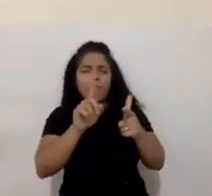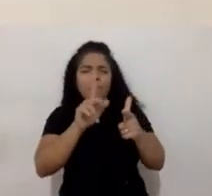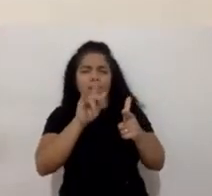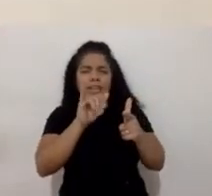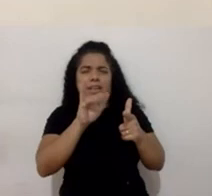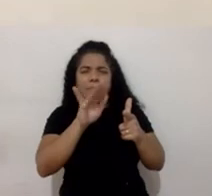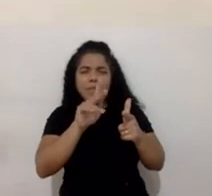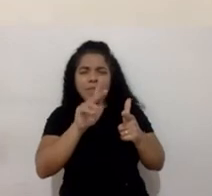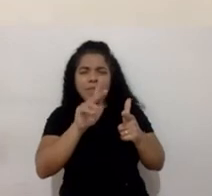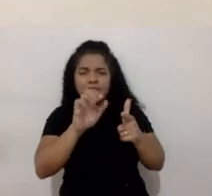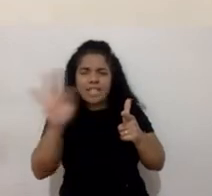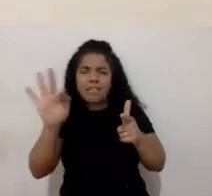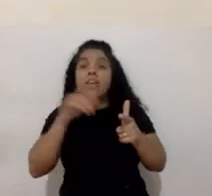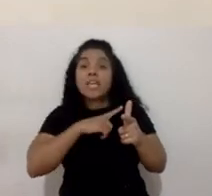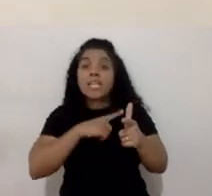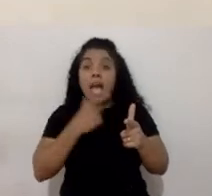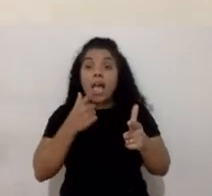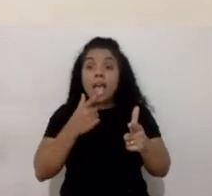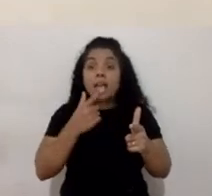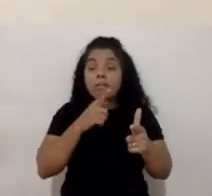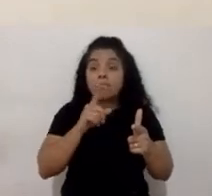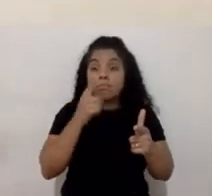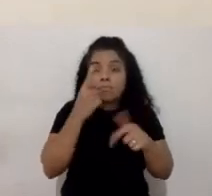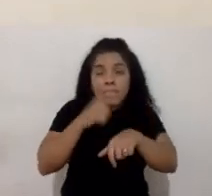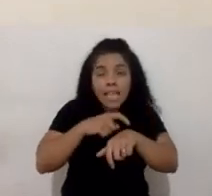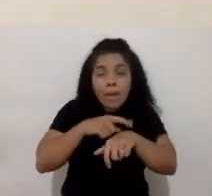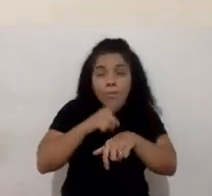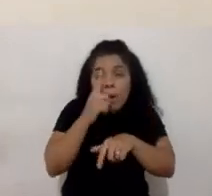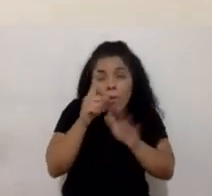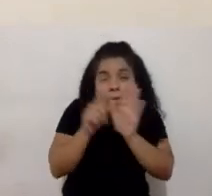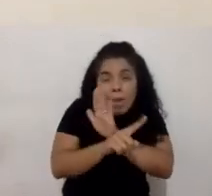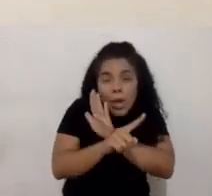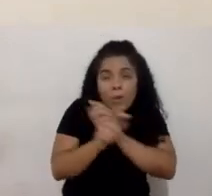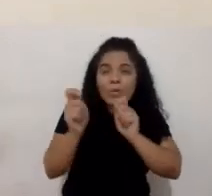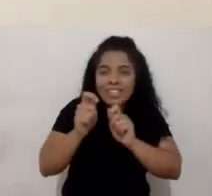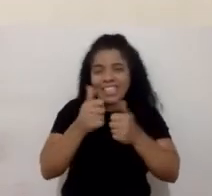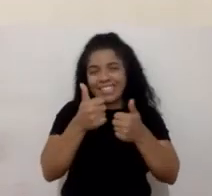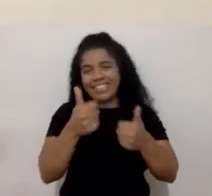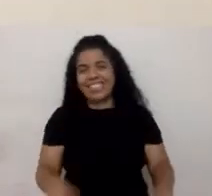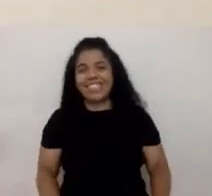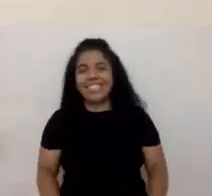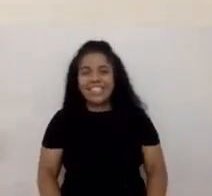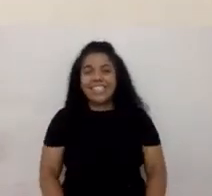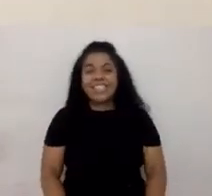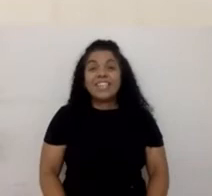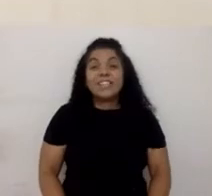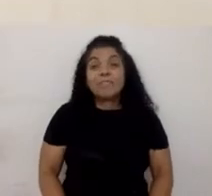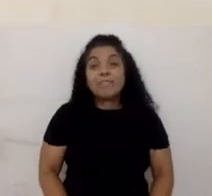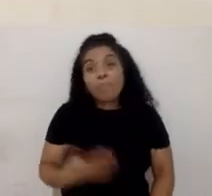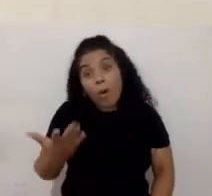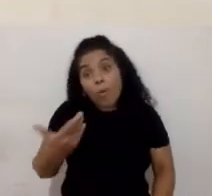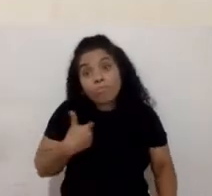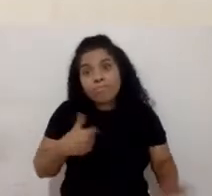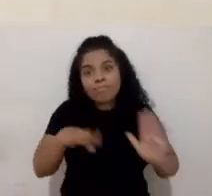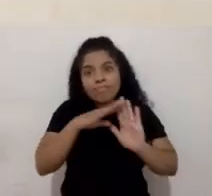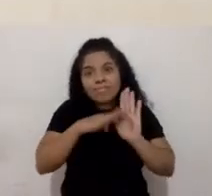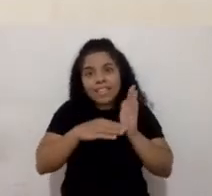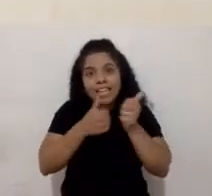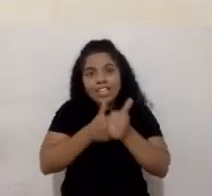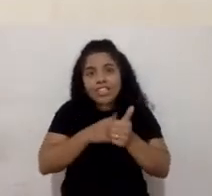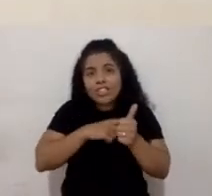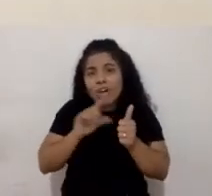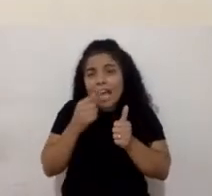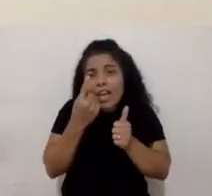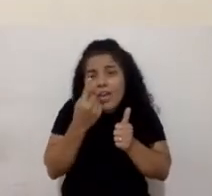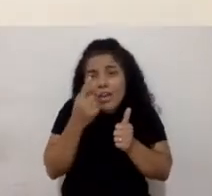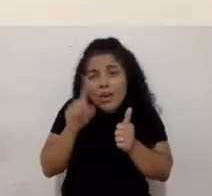question for the sake of our agenda. I have a very nice one that was posted here on